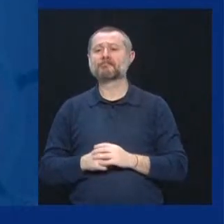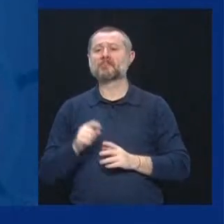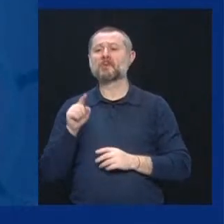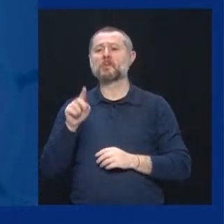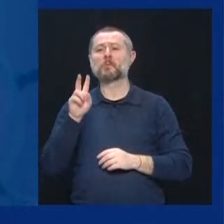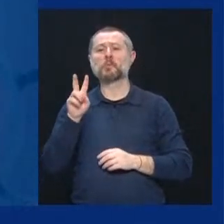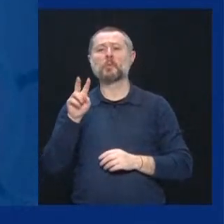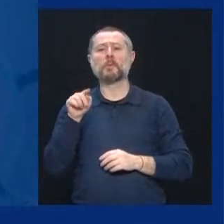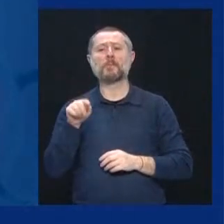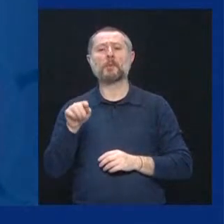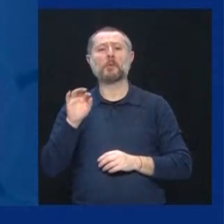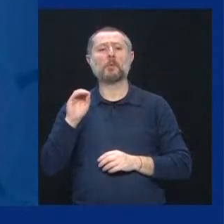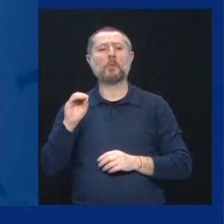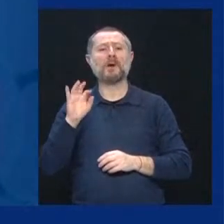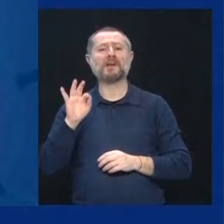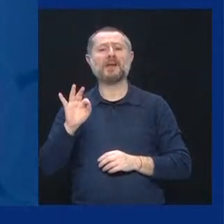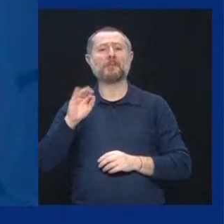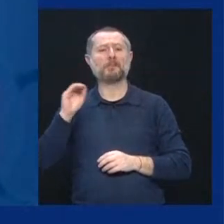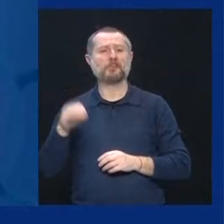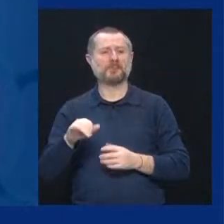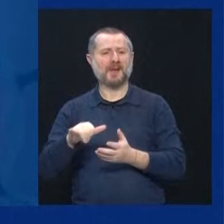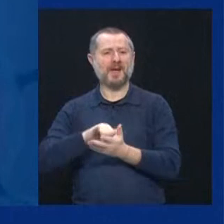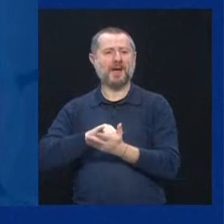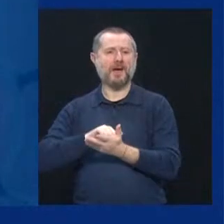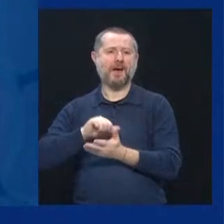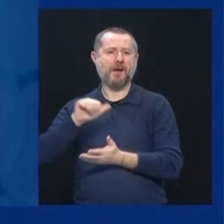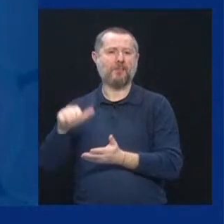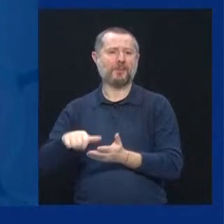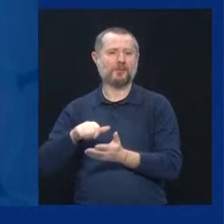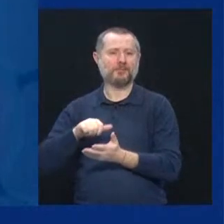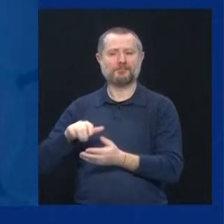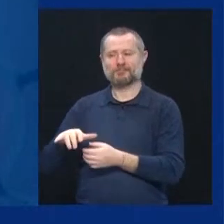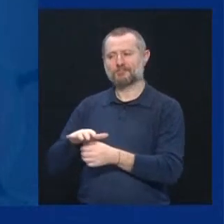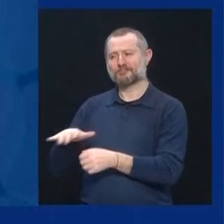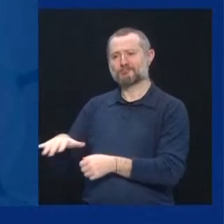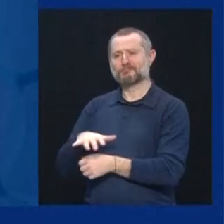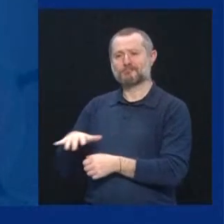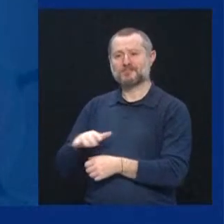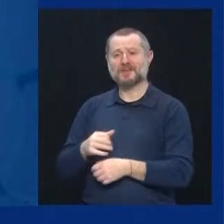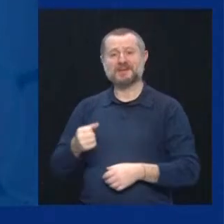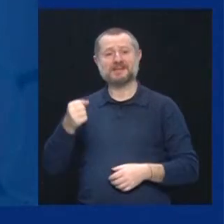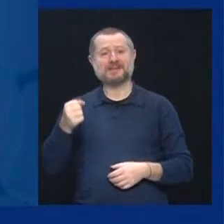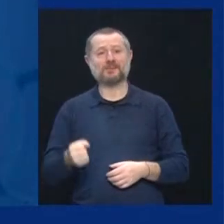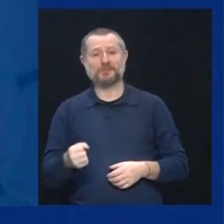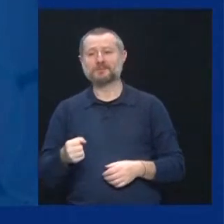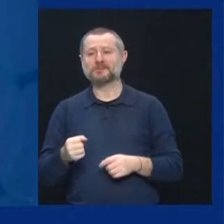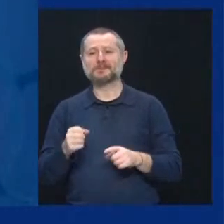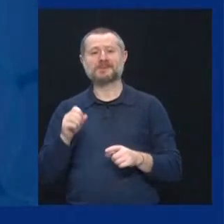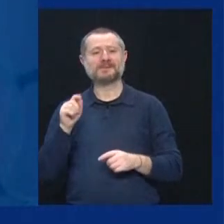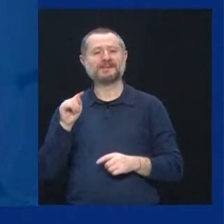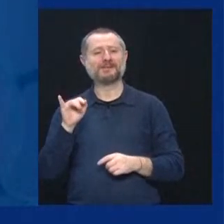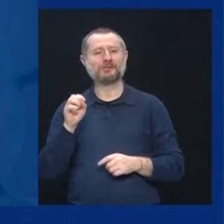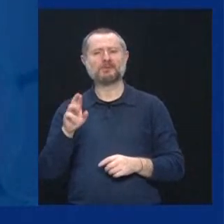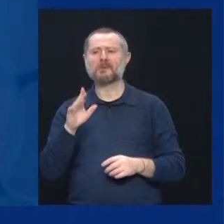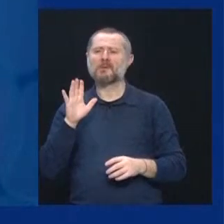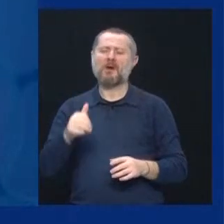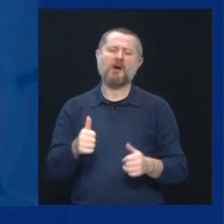2.09 capital region, 0.78 southern tier, which has done a great job, by the